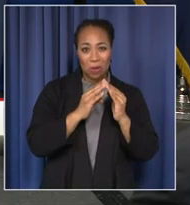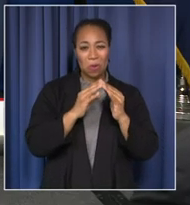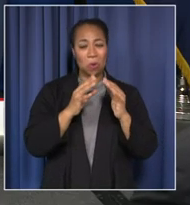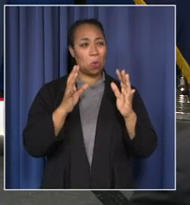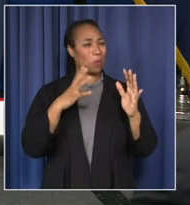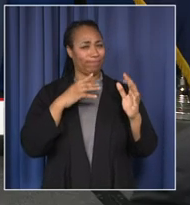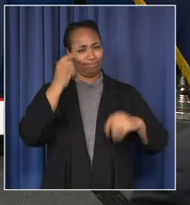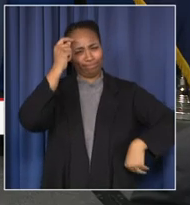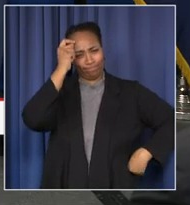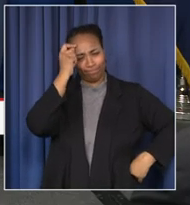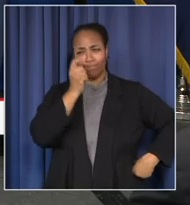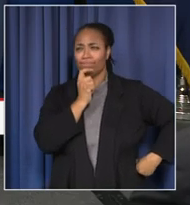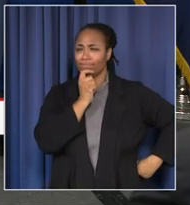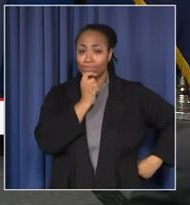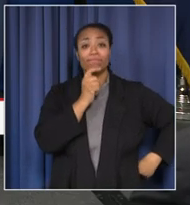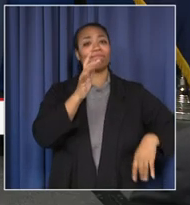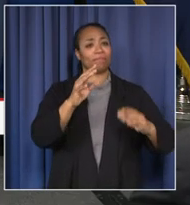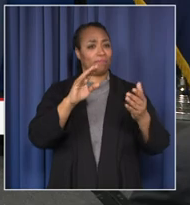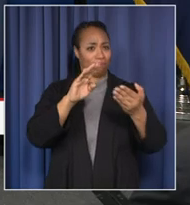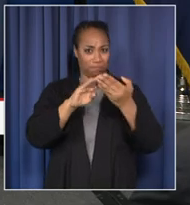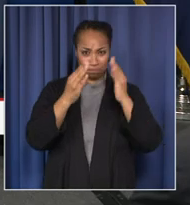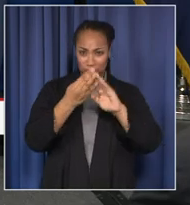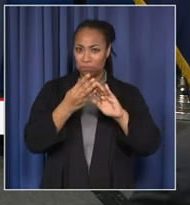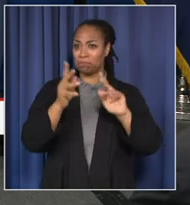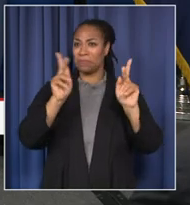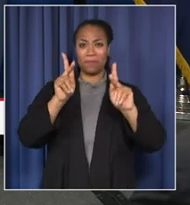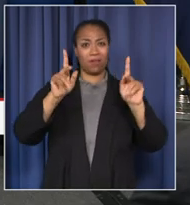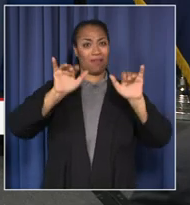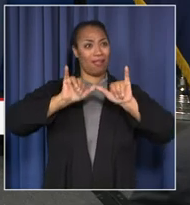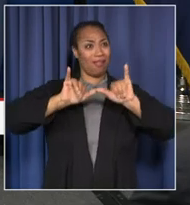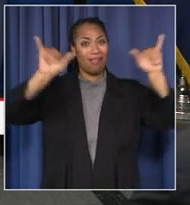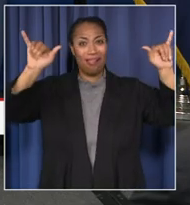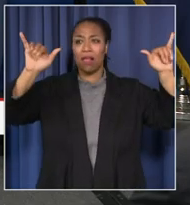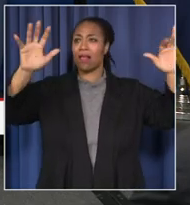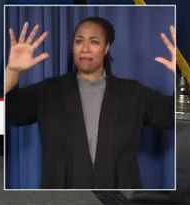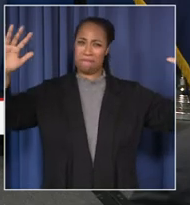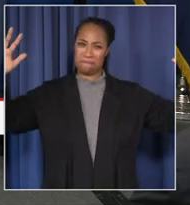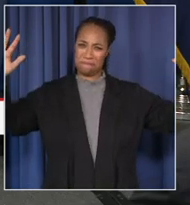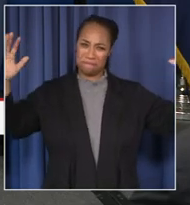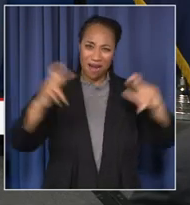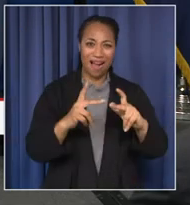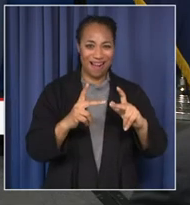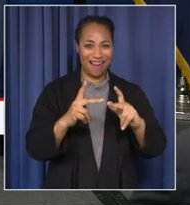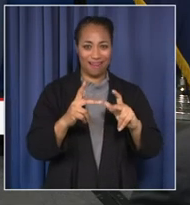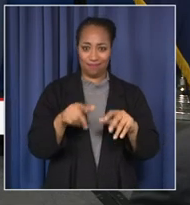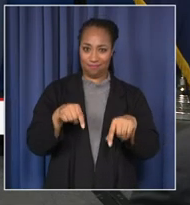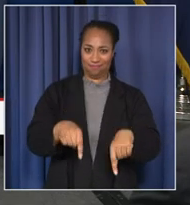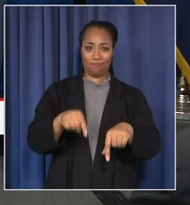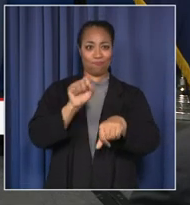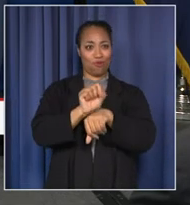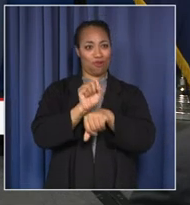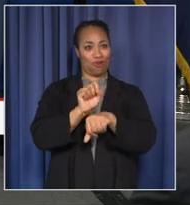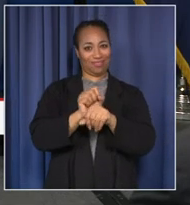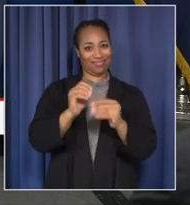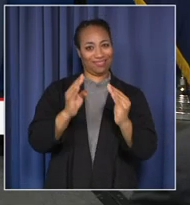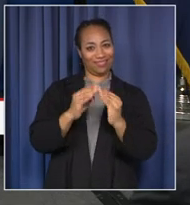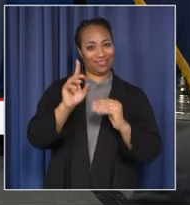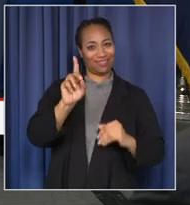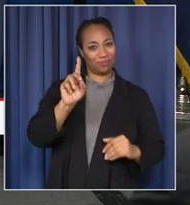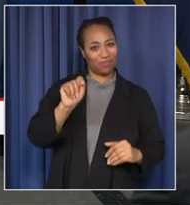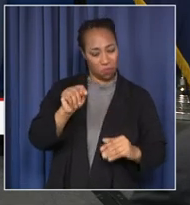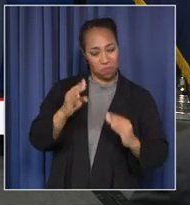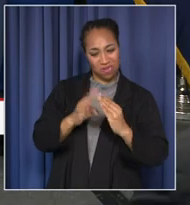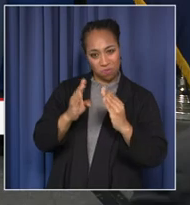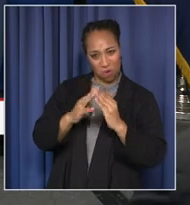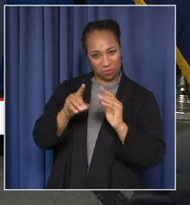Efficiency are eviscerating the federal workforce. What do you see as the impact of these 2 dueling orders? And what has President